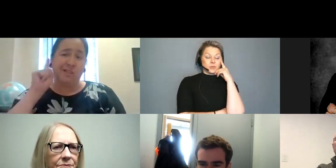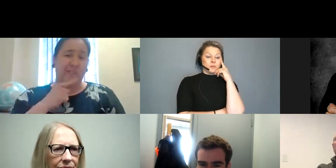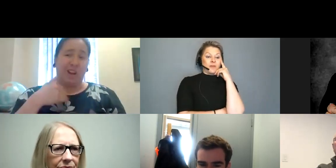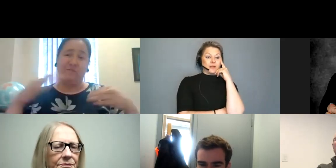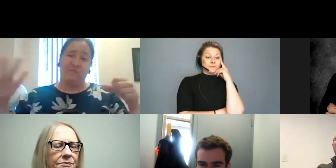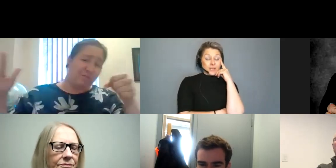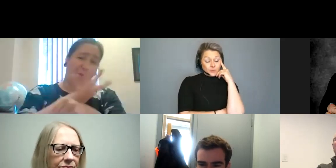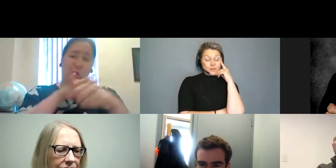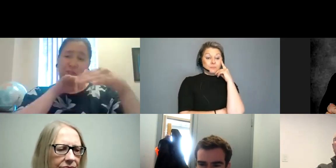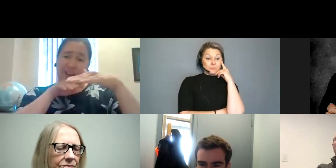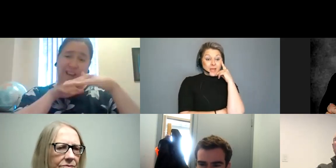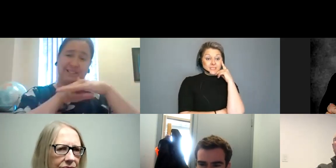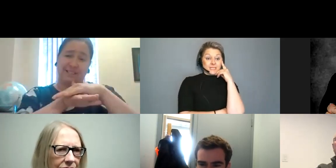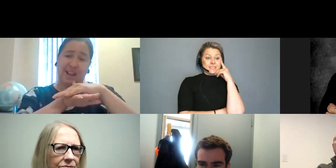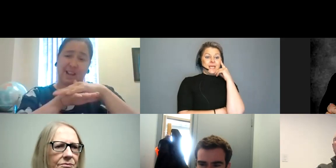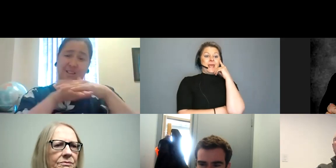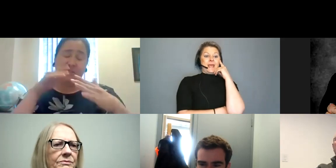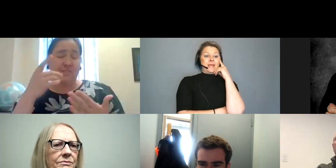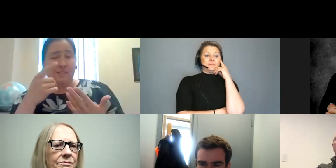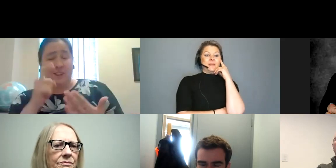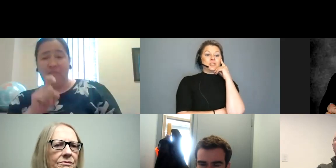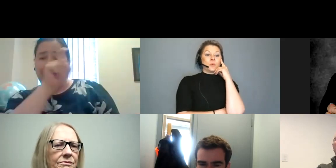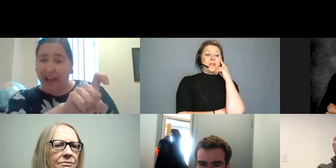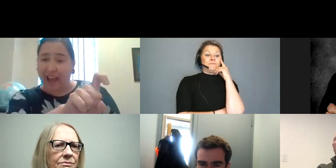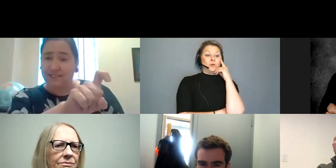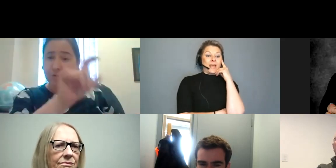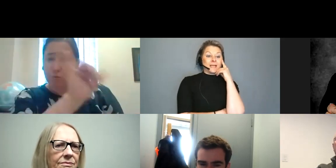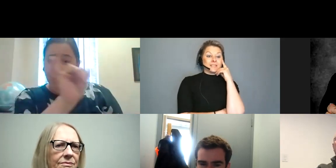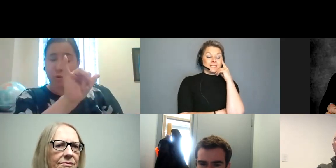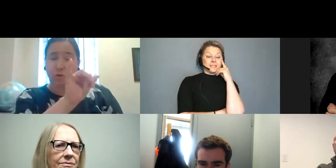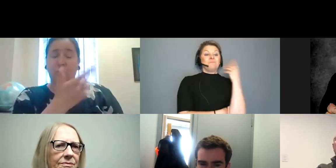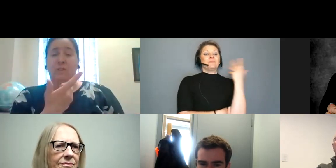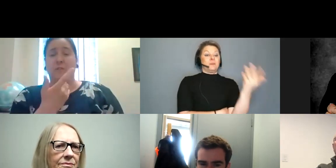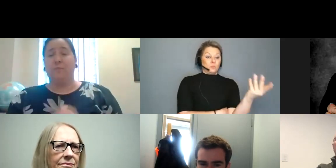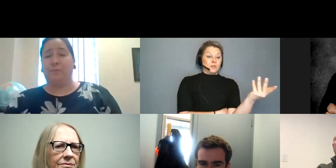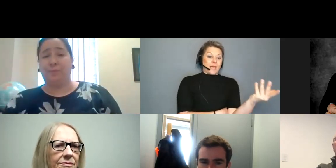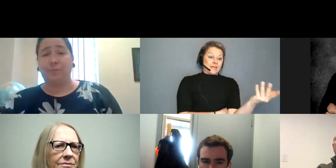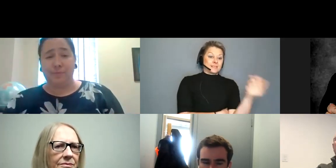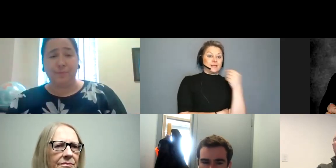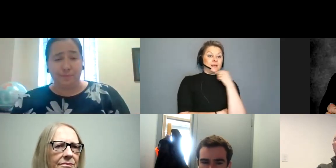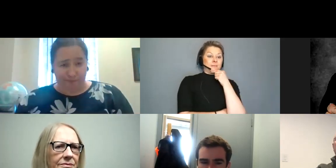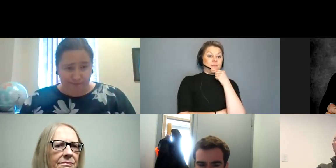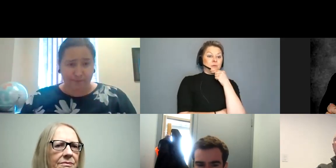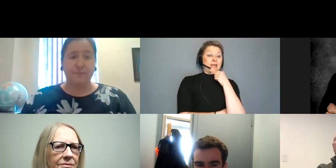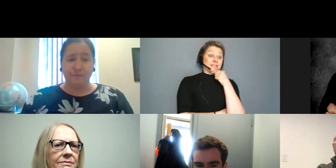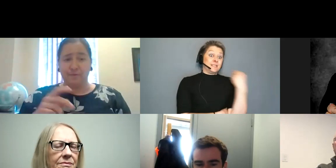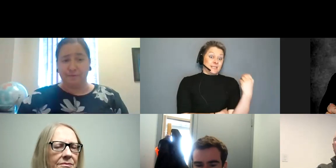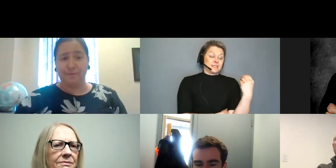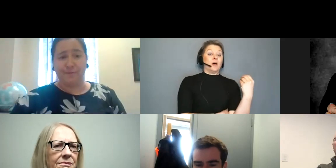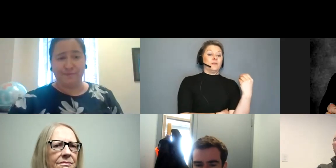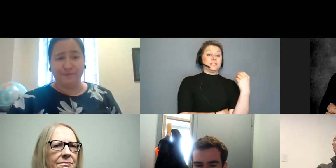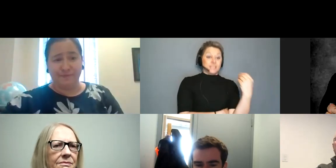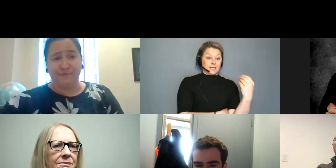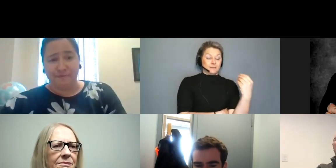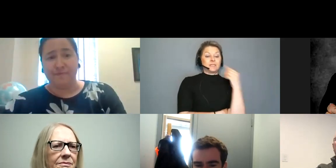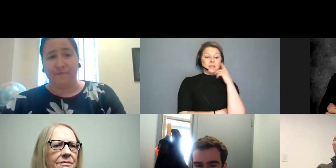following the policies and making sure we have full access, then we could ask, maybe you could ask this